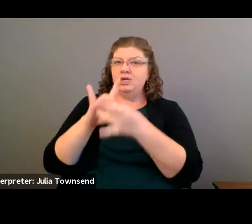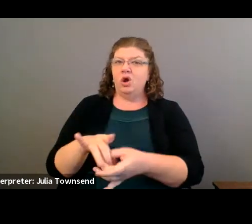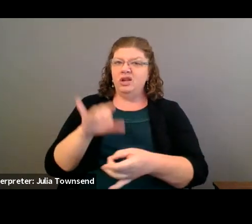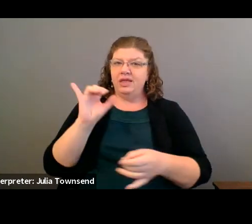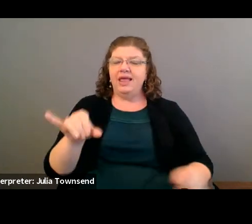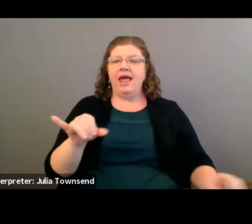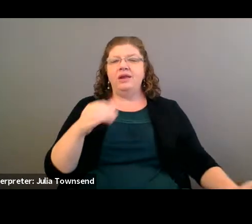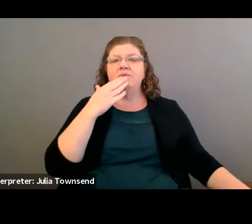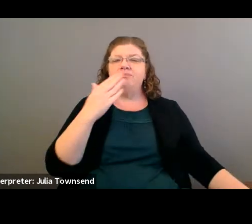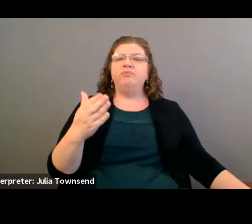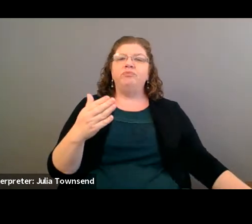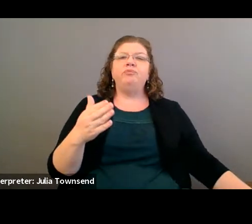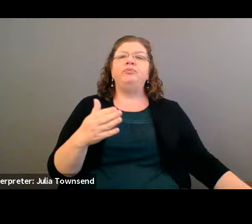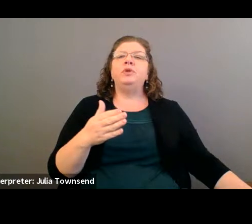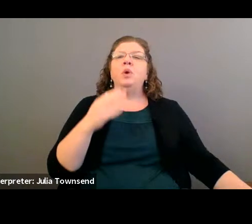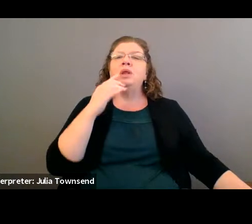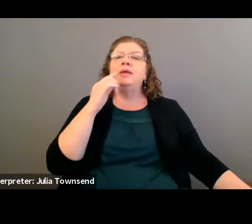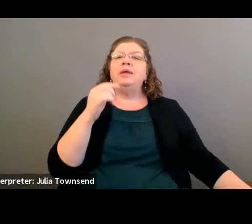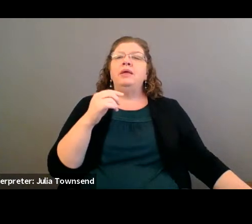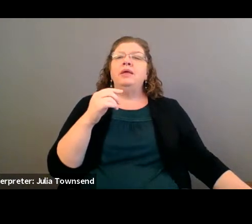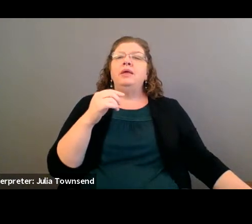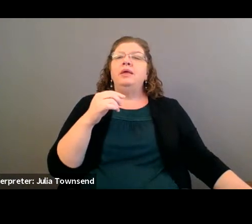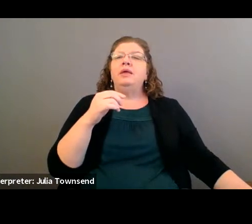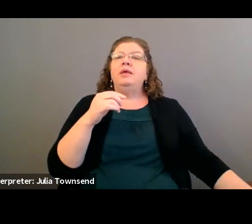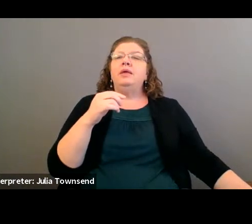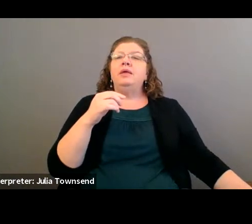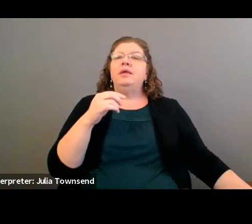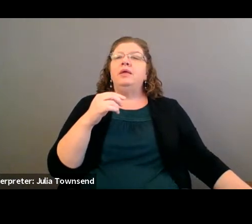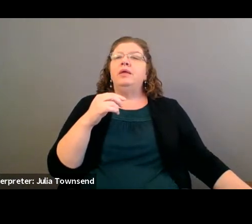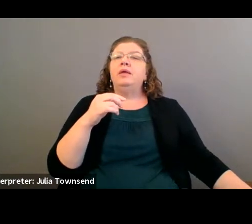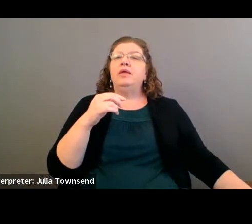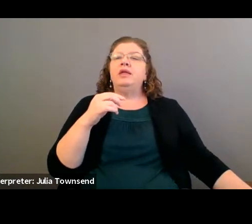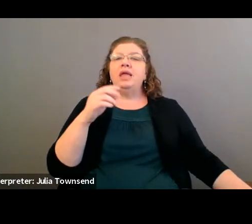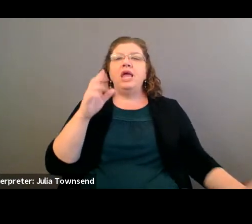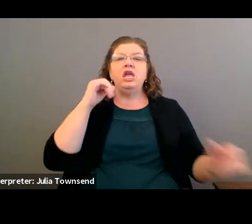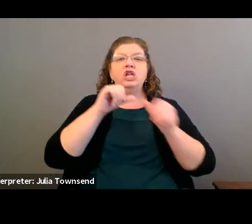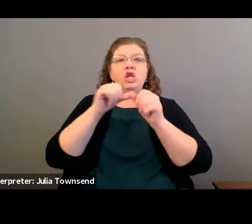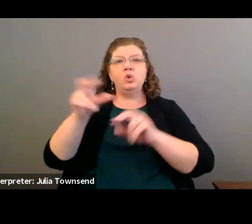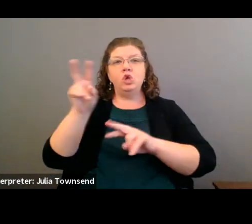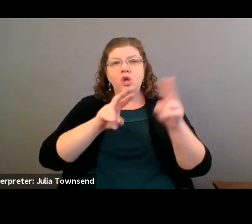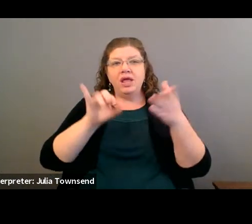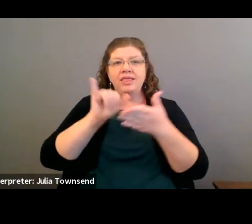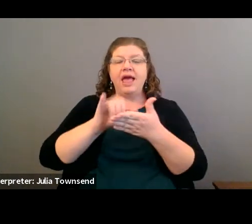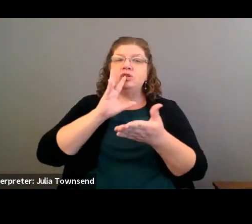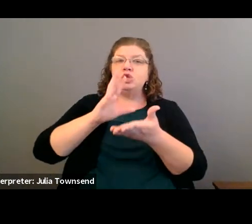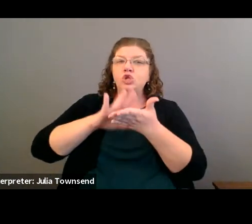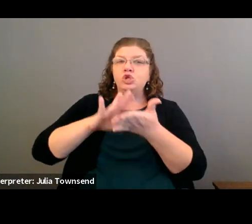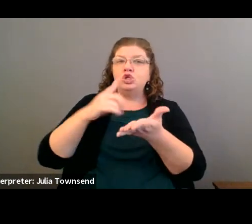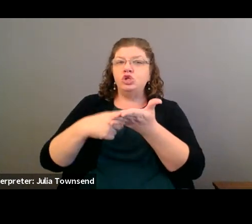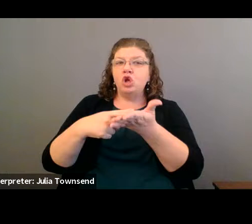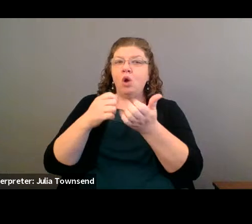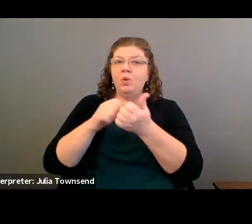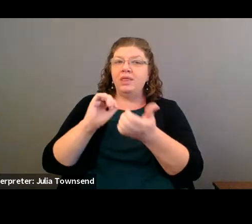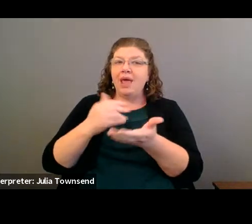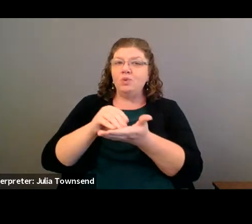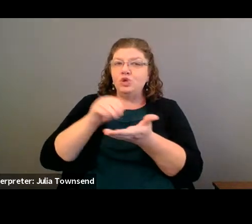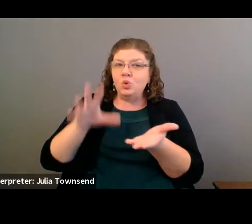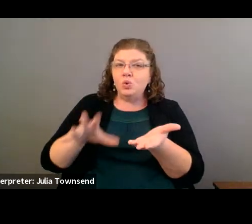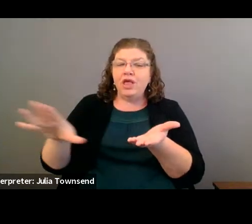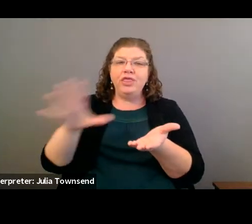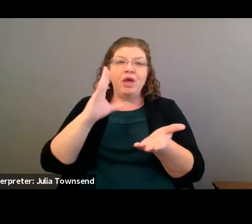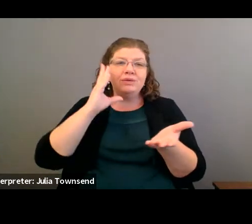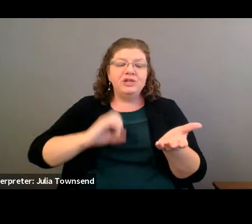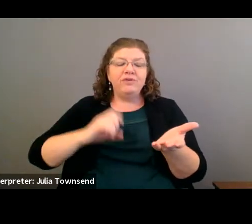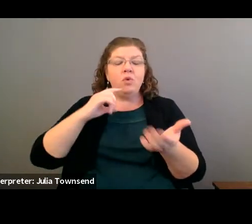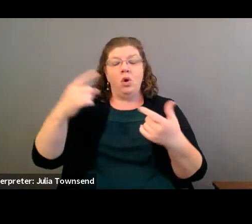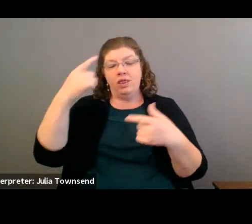want us to continue to look at that and talking to our students, what their experience, what they would like in terms of the mental health